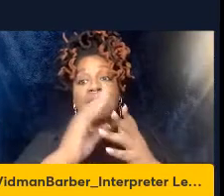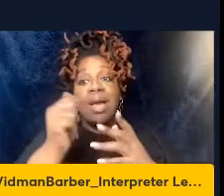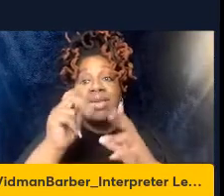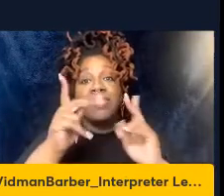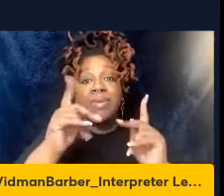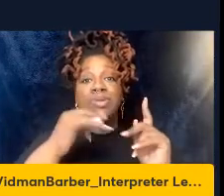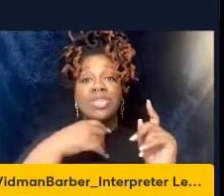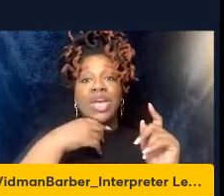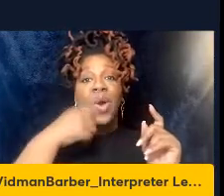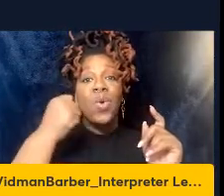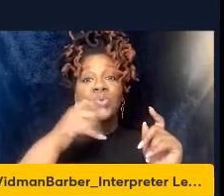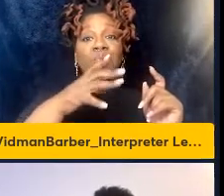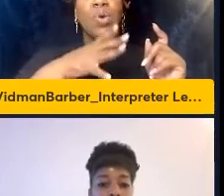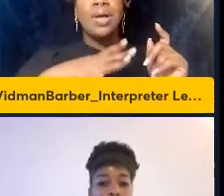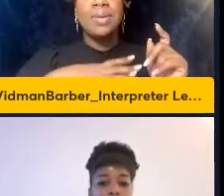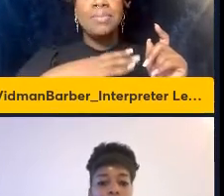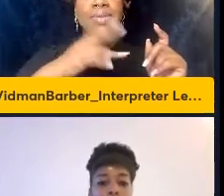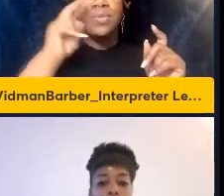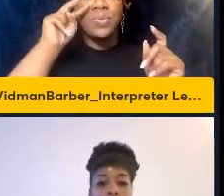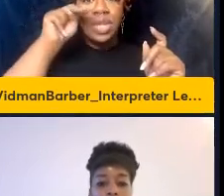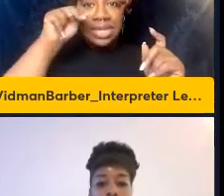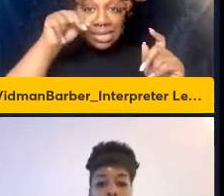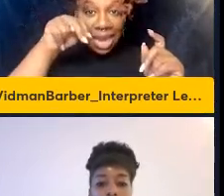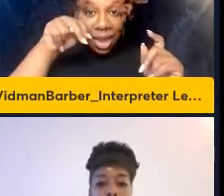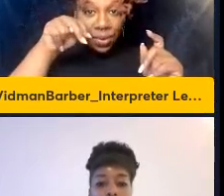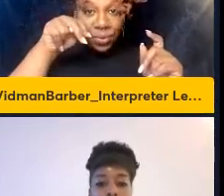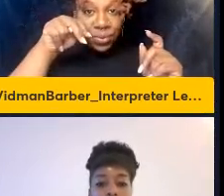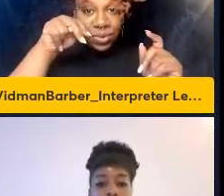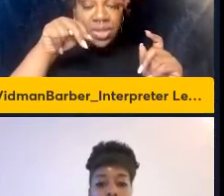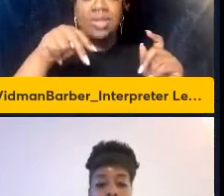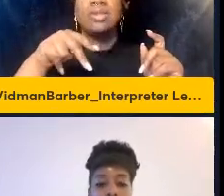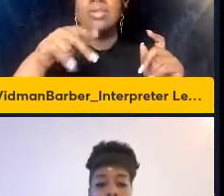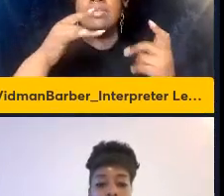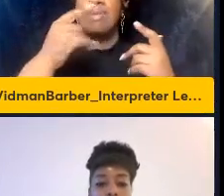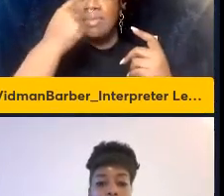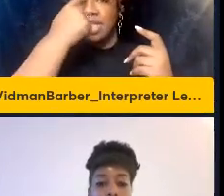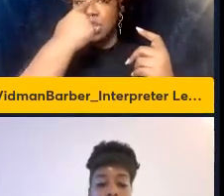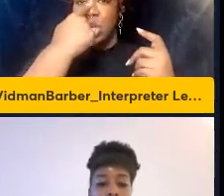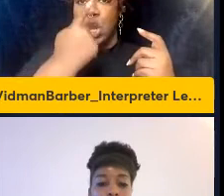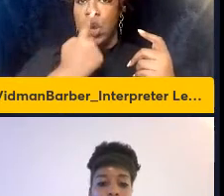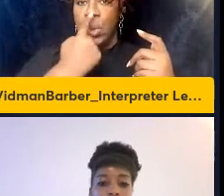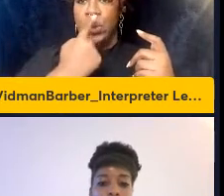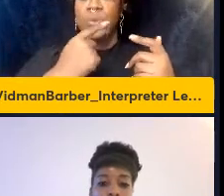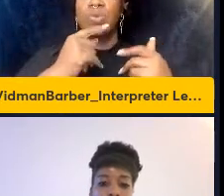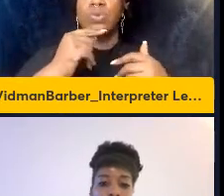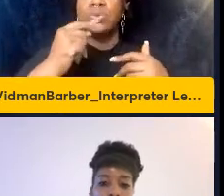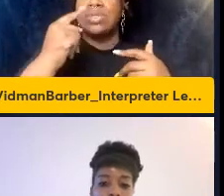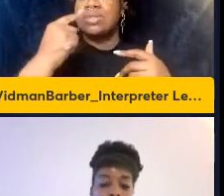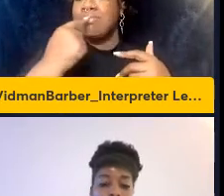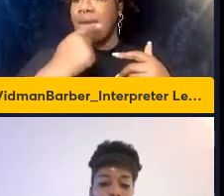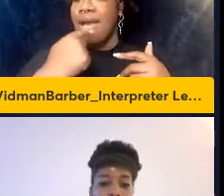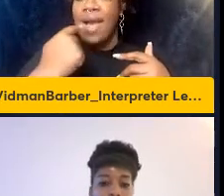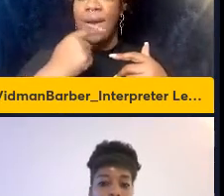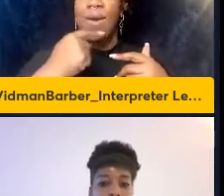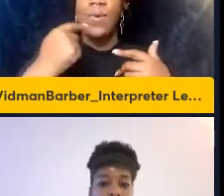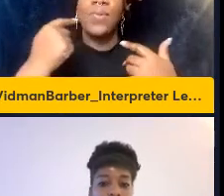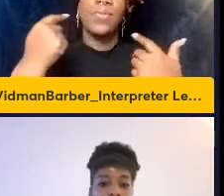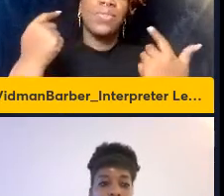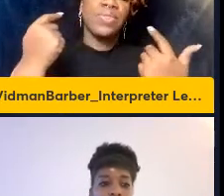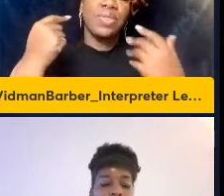old woman who's looking down. And while this is her nose and her mouth and also a